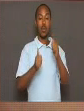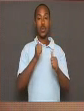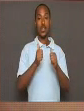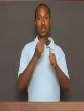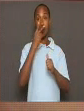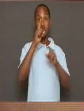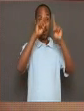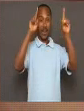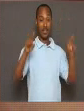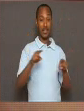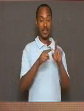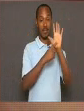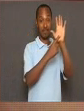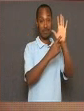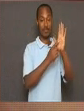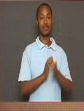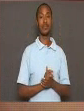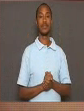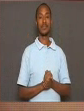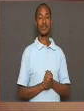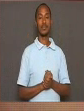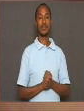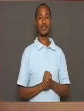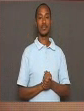look like this.